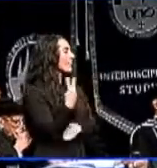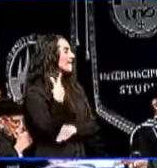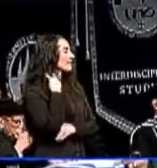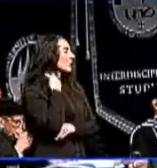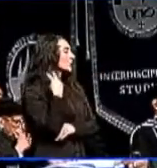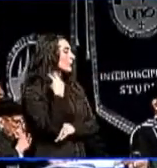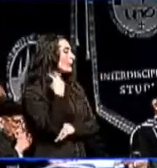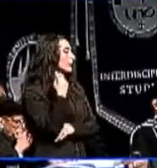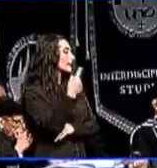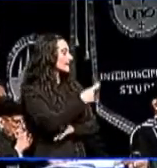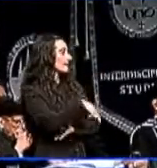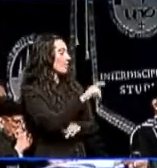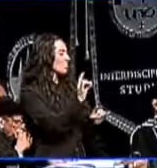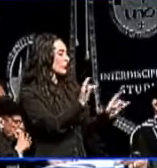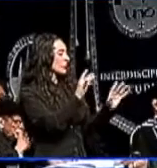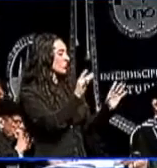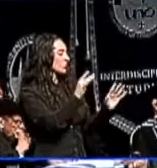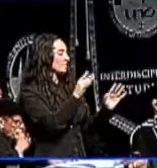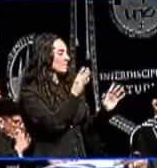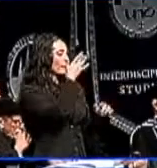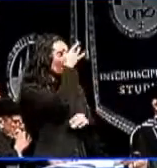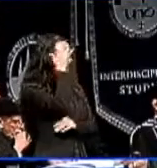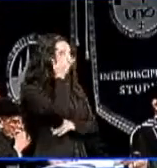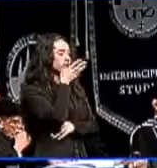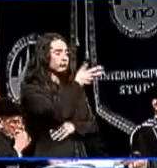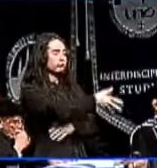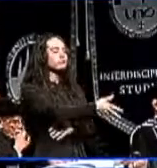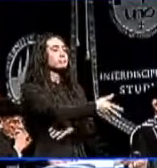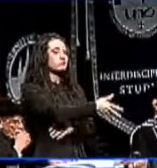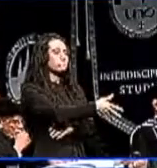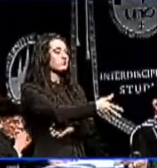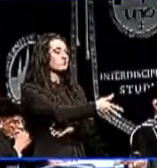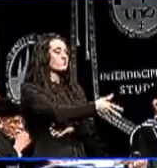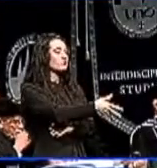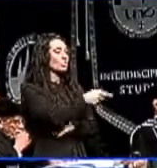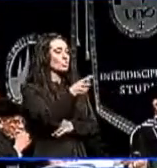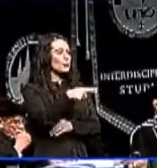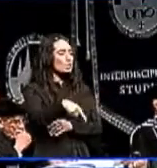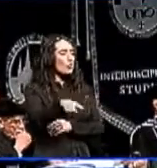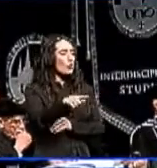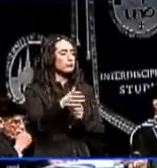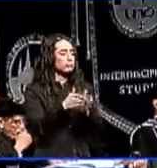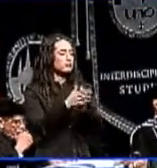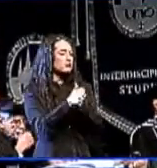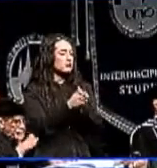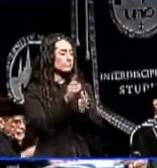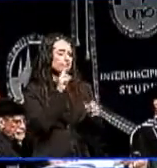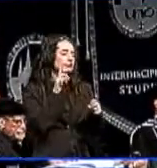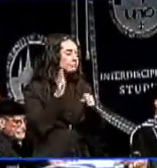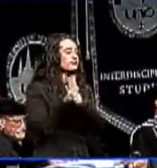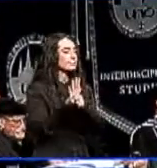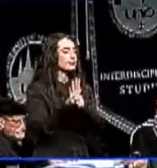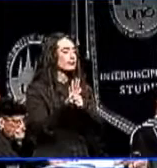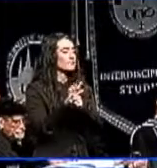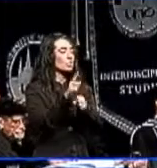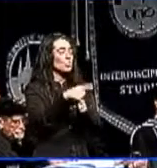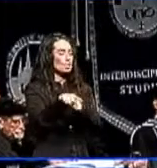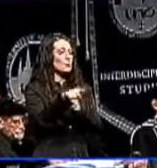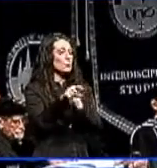neglect. These graduates, I know, have shown resilience and commitments to people in need.